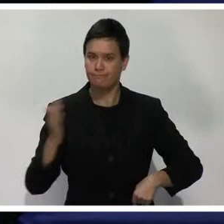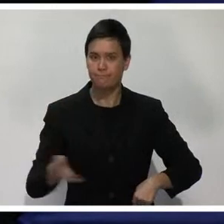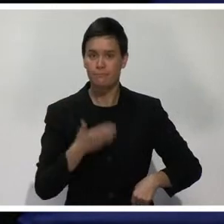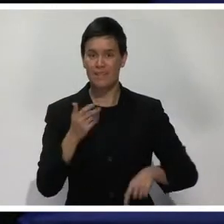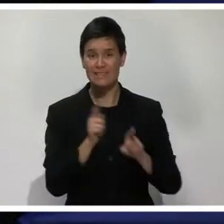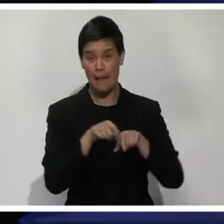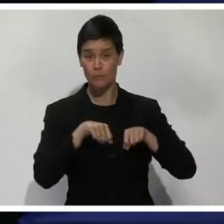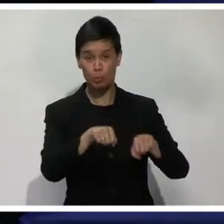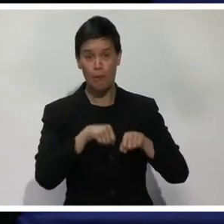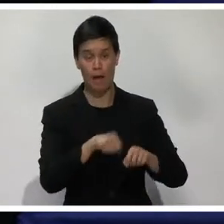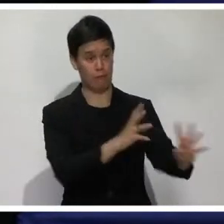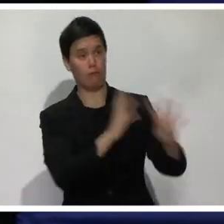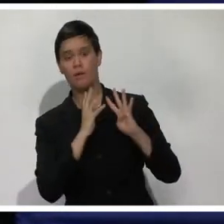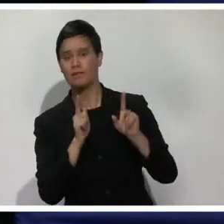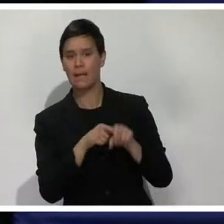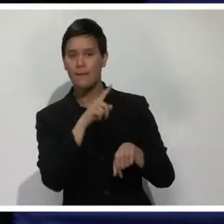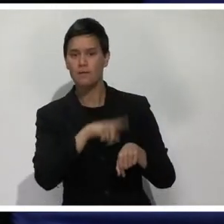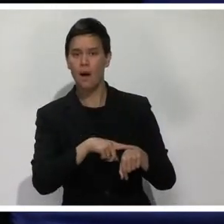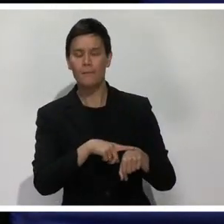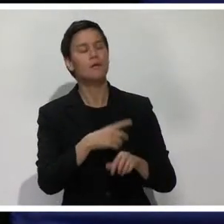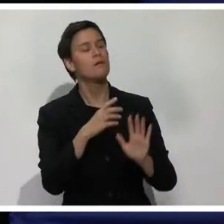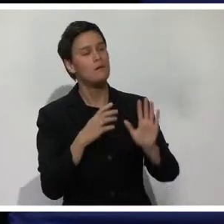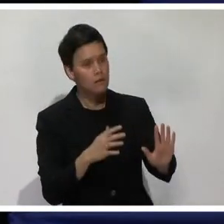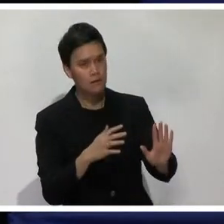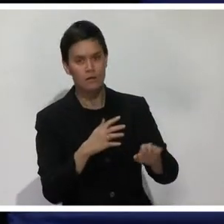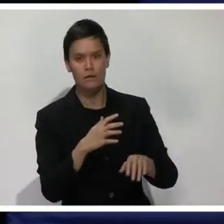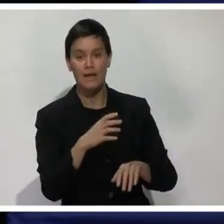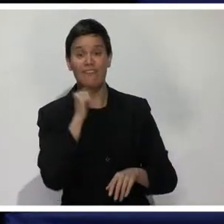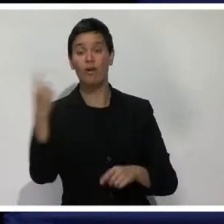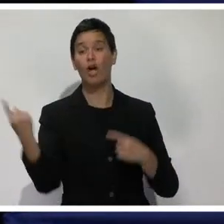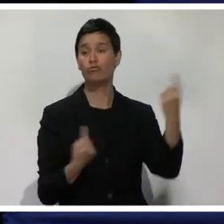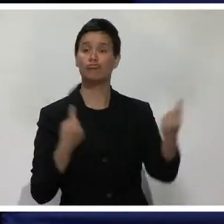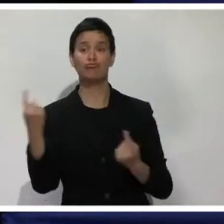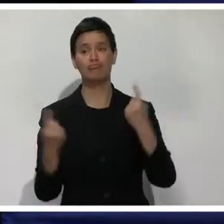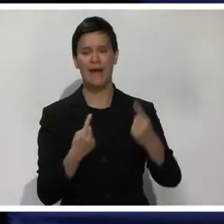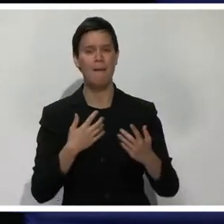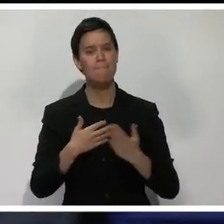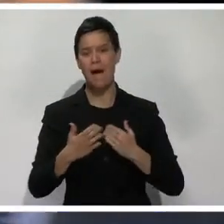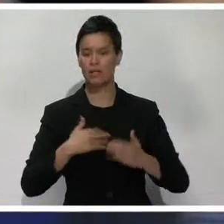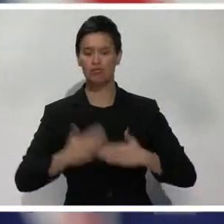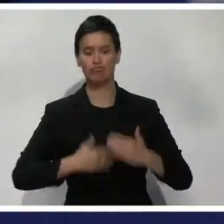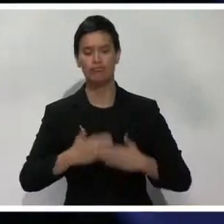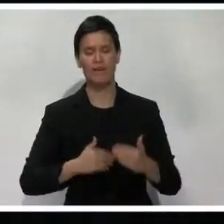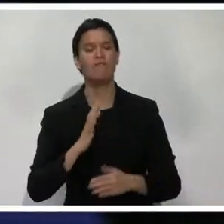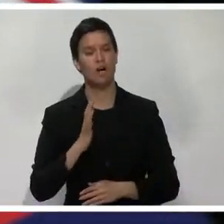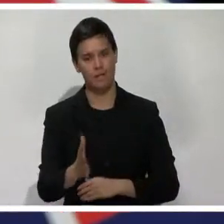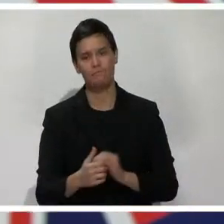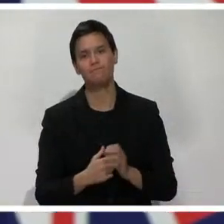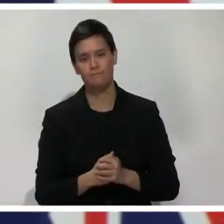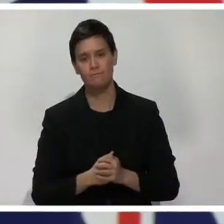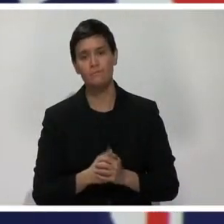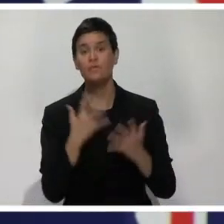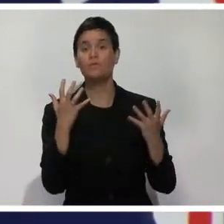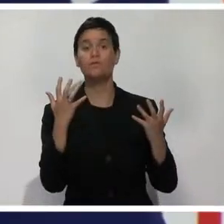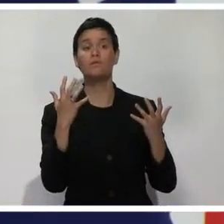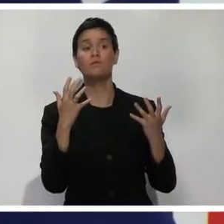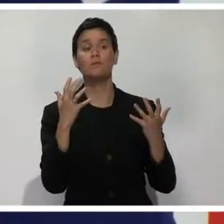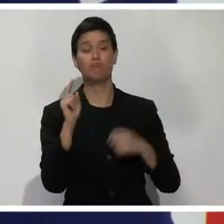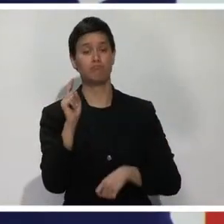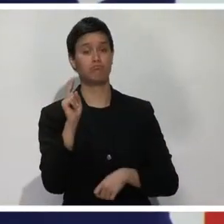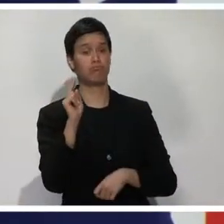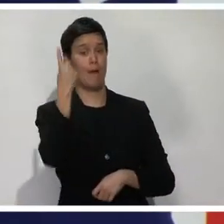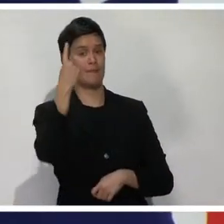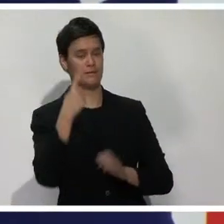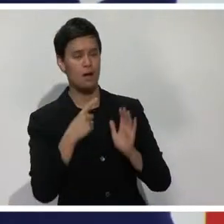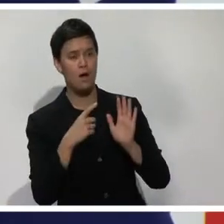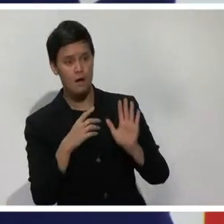reminder: the testing at this point in time is for people with symptoms. Yeah. Because ultimately, if we have people who are asymptomatic, they then all